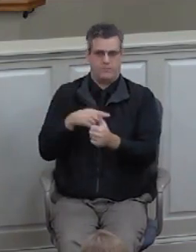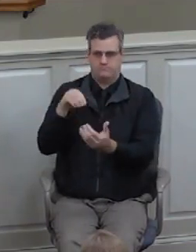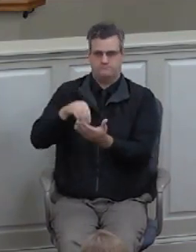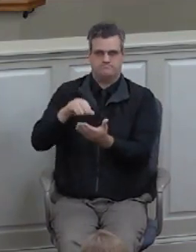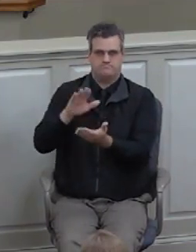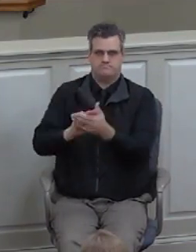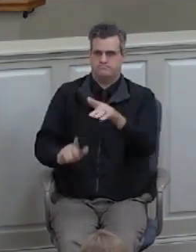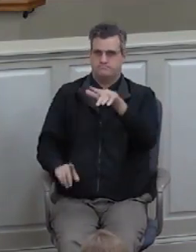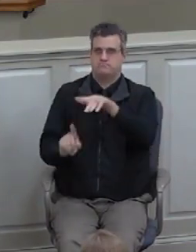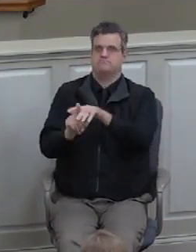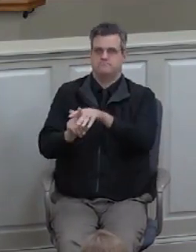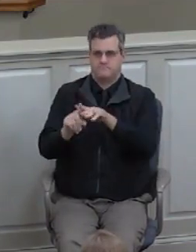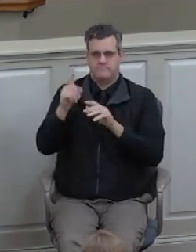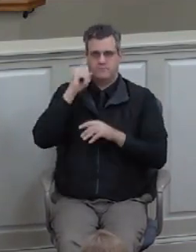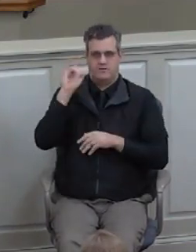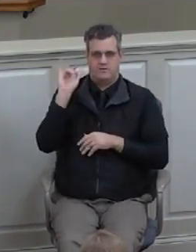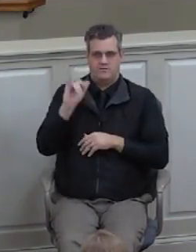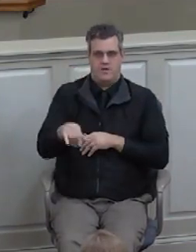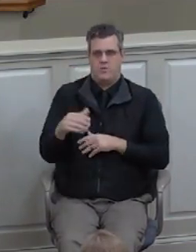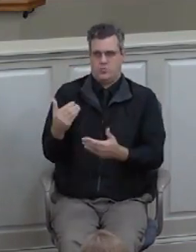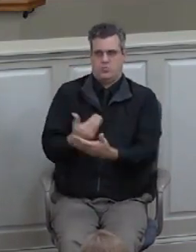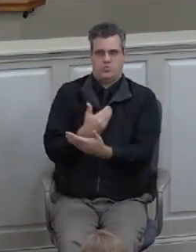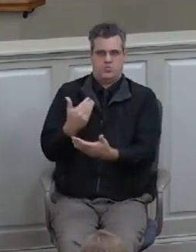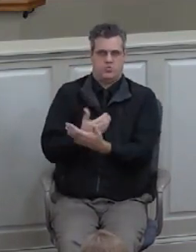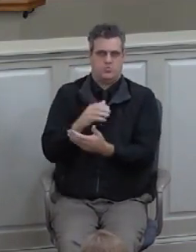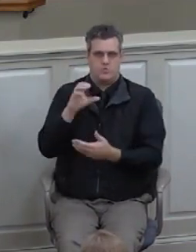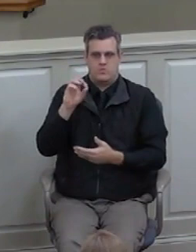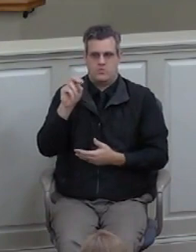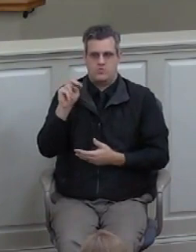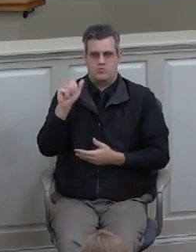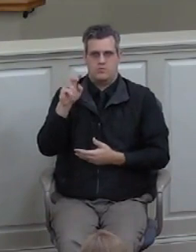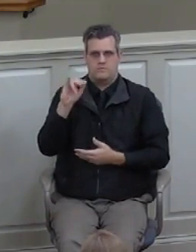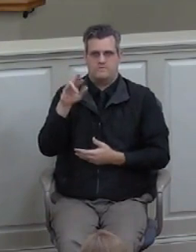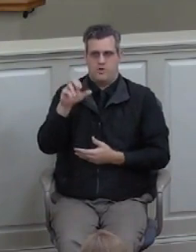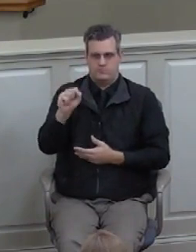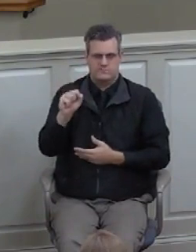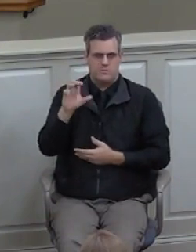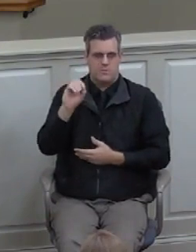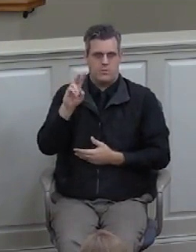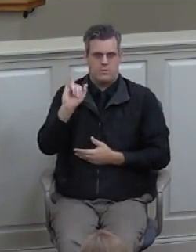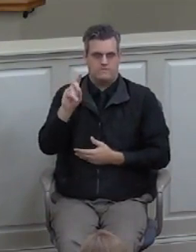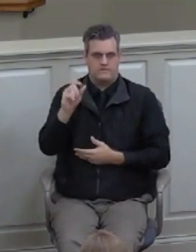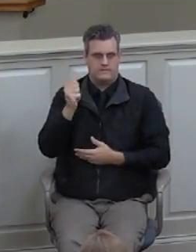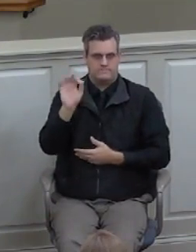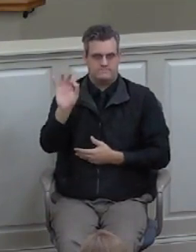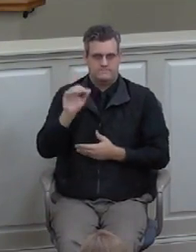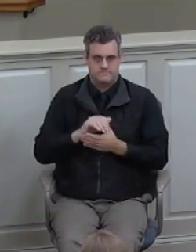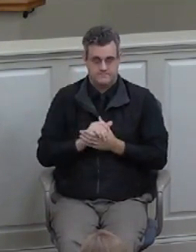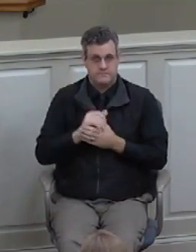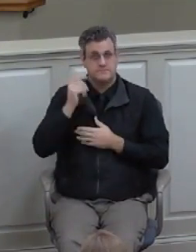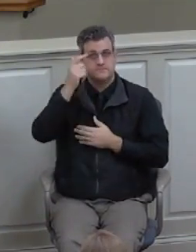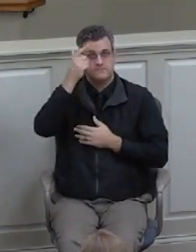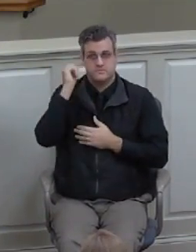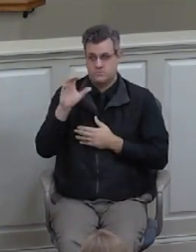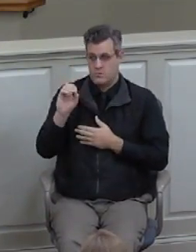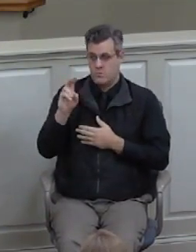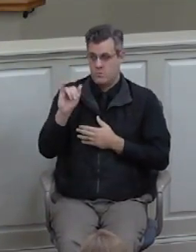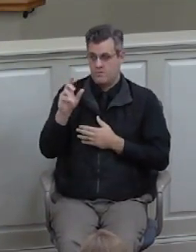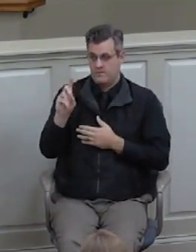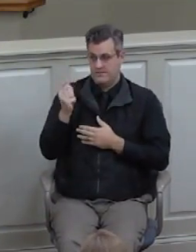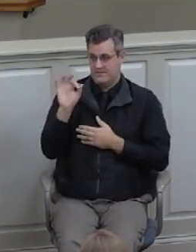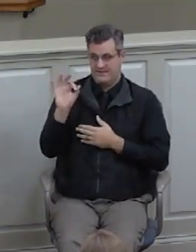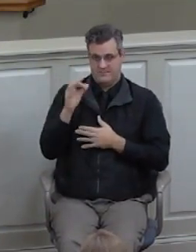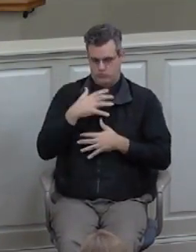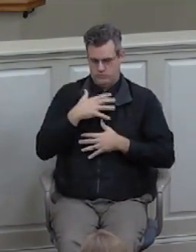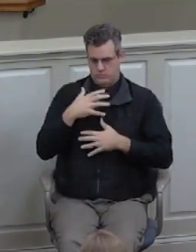the novel coronavirus, COVID-19. And whereas COVID-19 is a